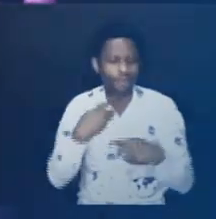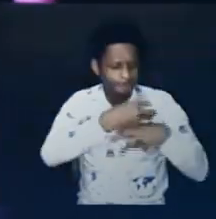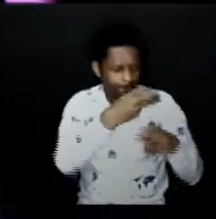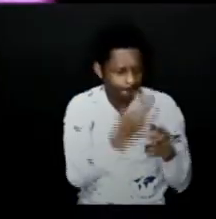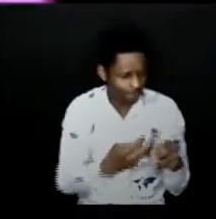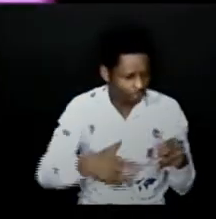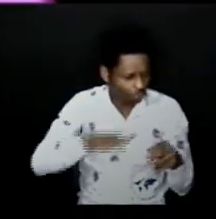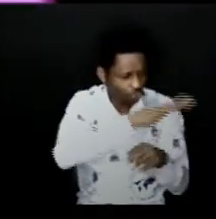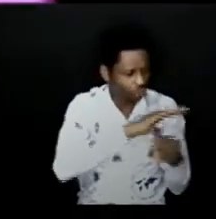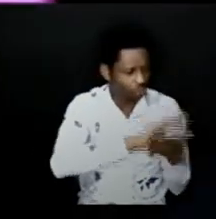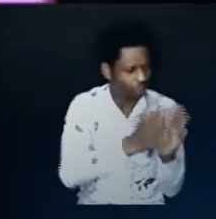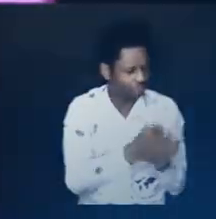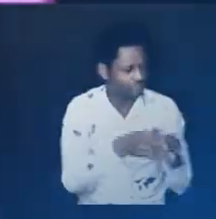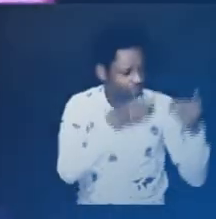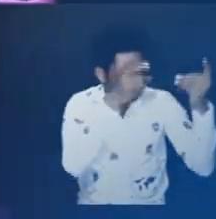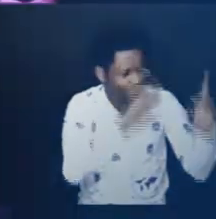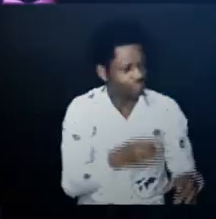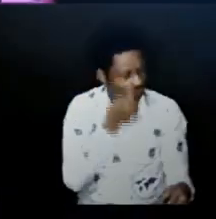them disciples of